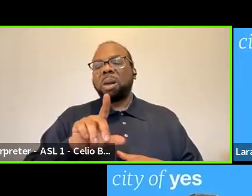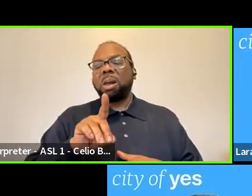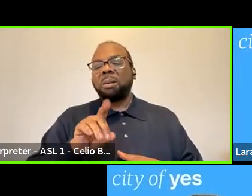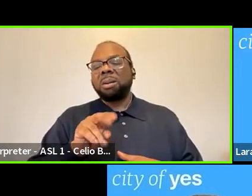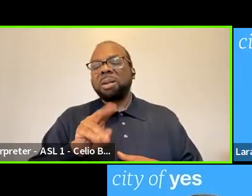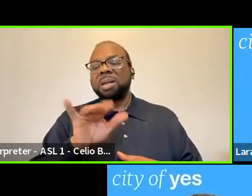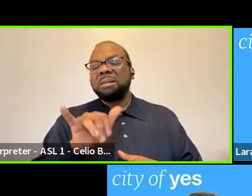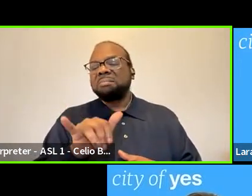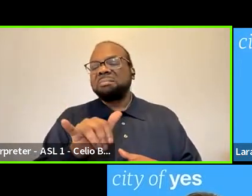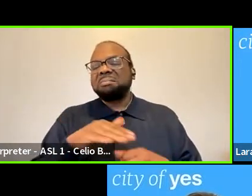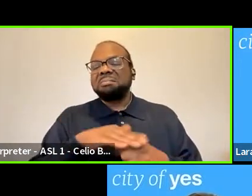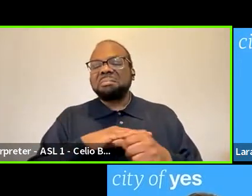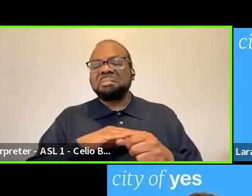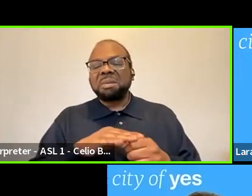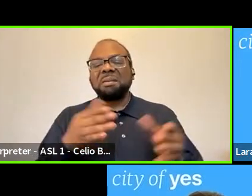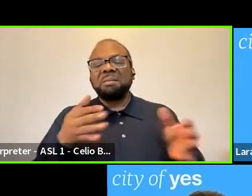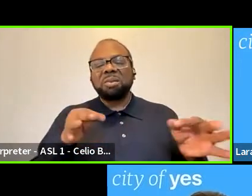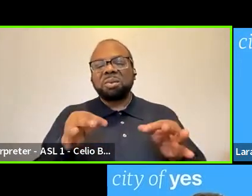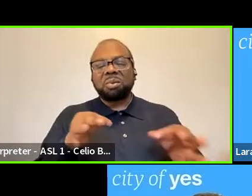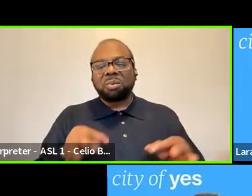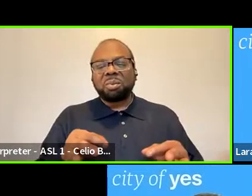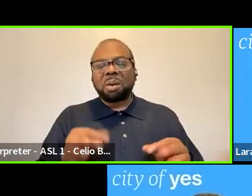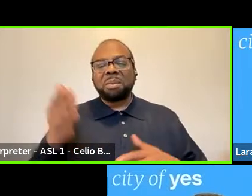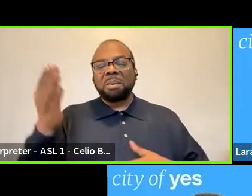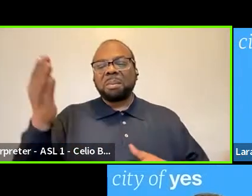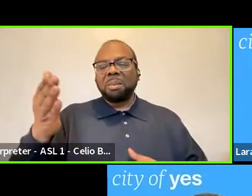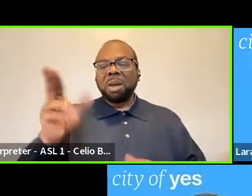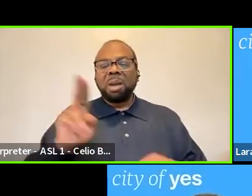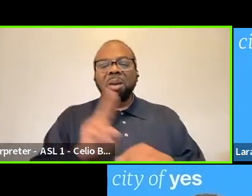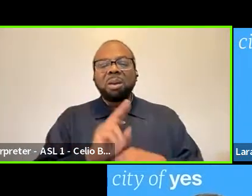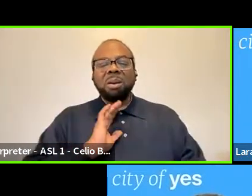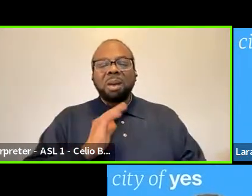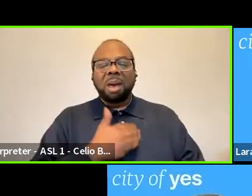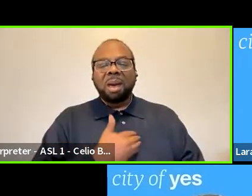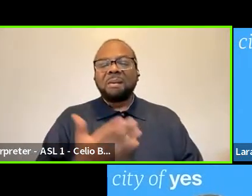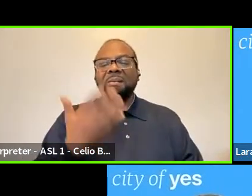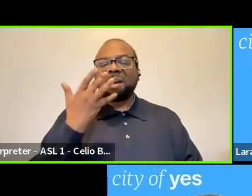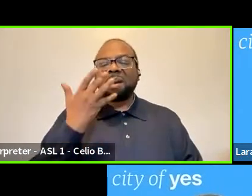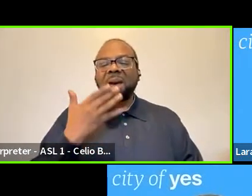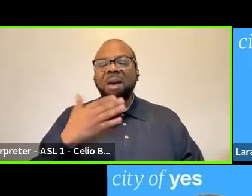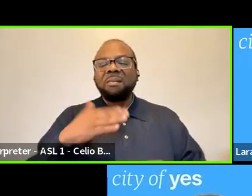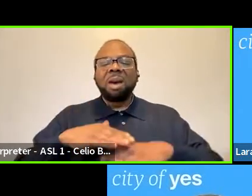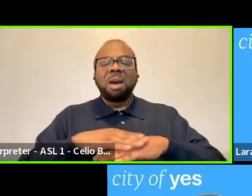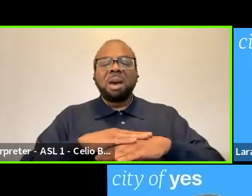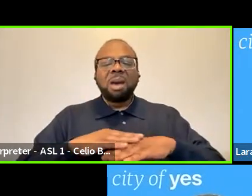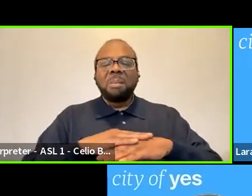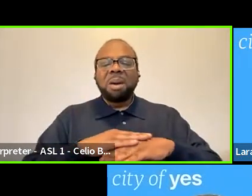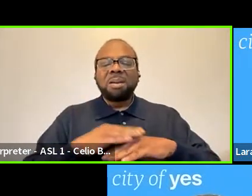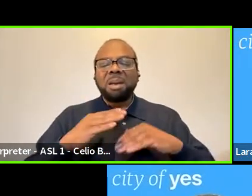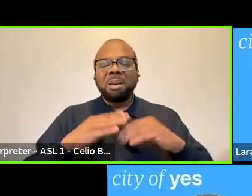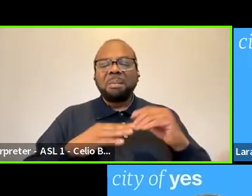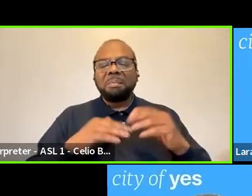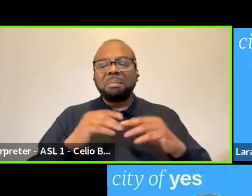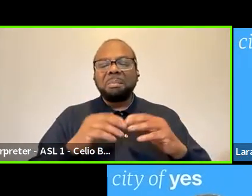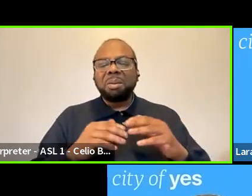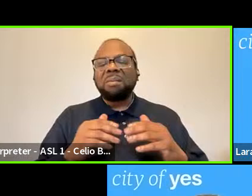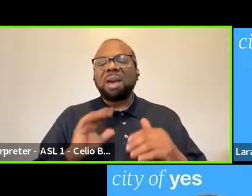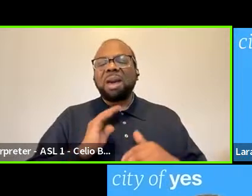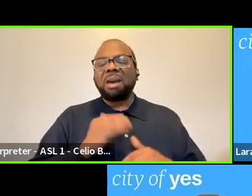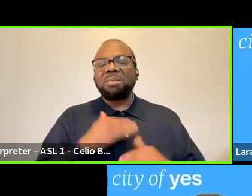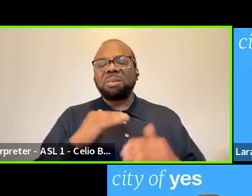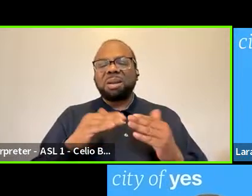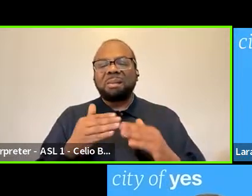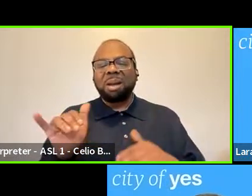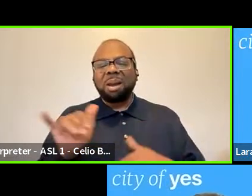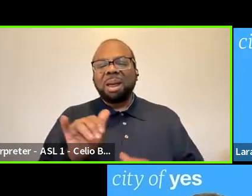described in the presentation and use R5 as the basic building blocks of our city. These would be like